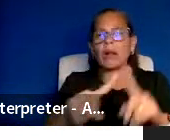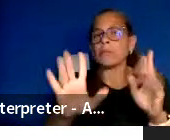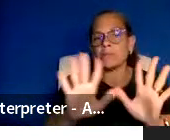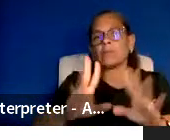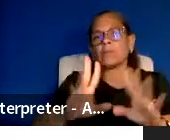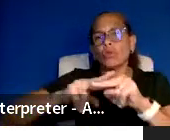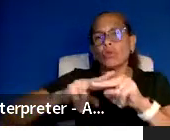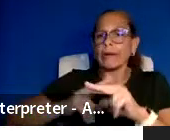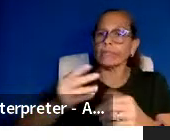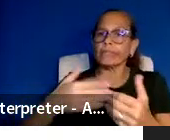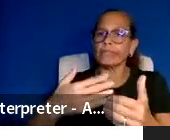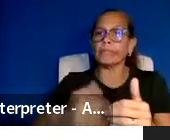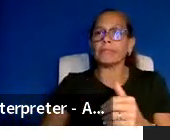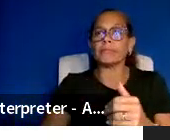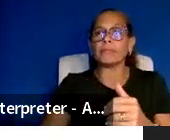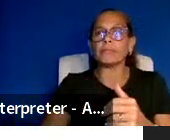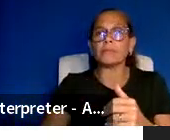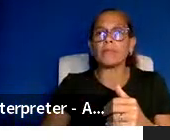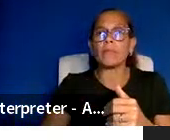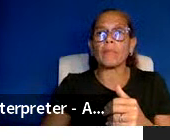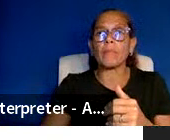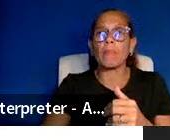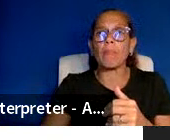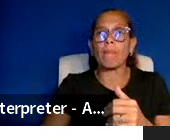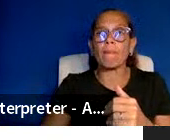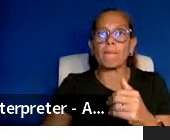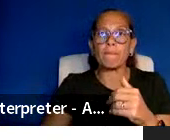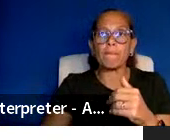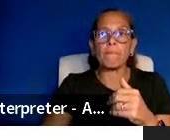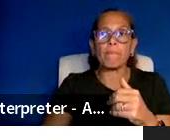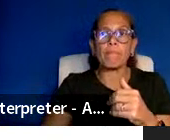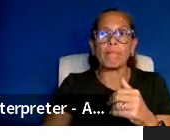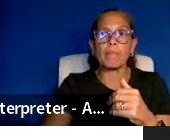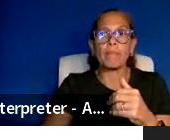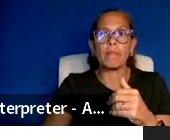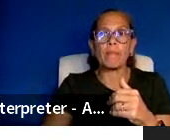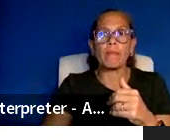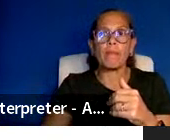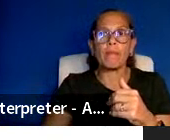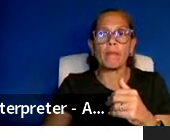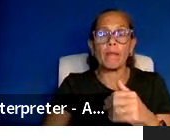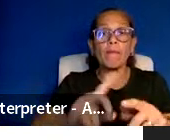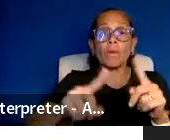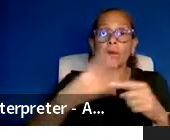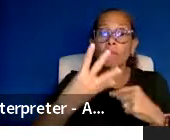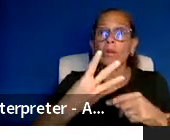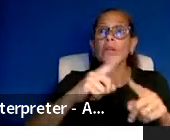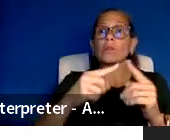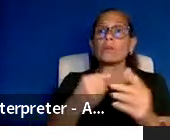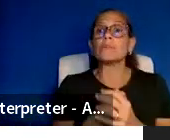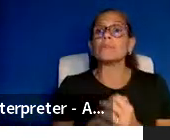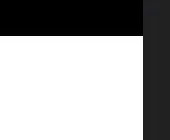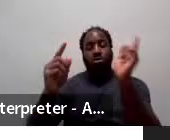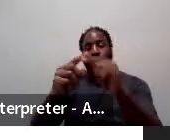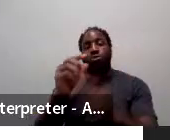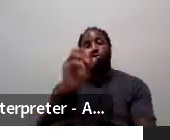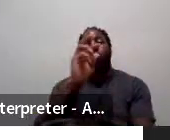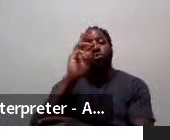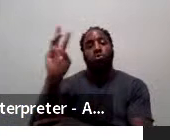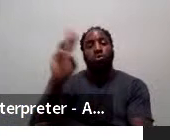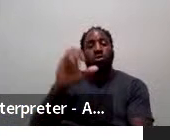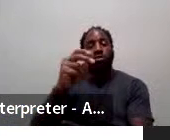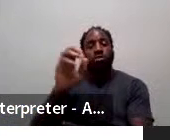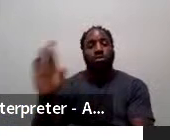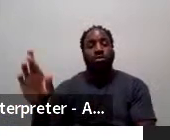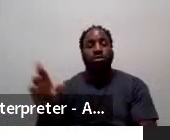about, going to get you from Penn Station to the Bronx, to those 4 new stations, as well as Westchester and points north. We're